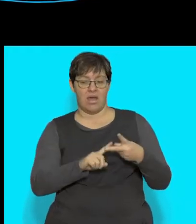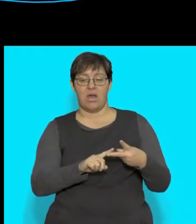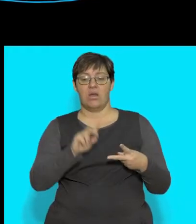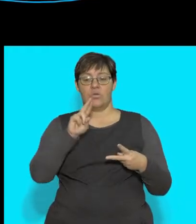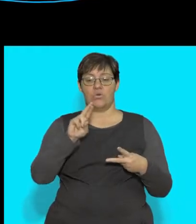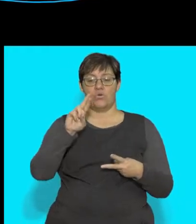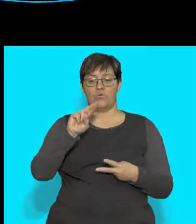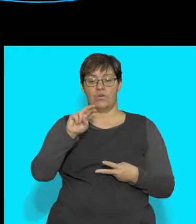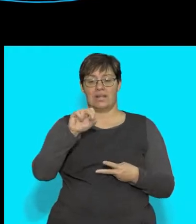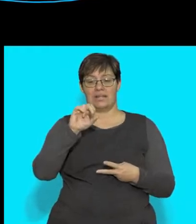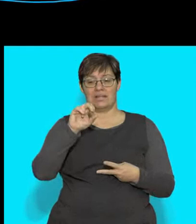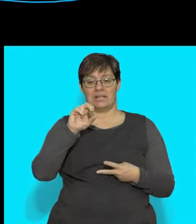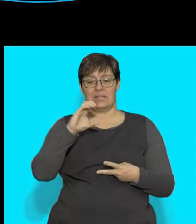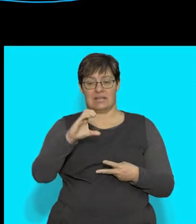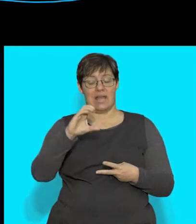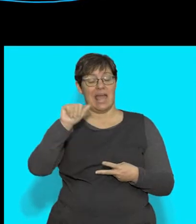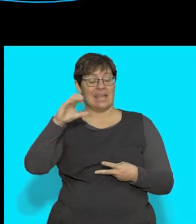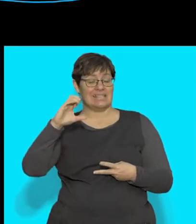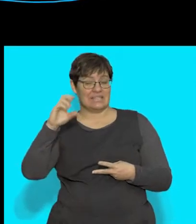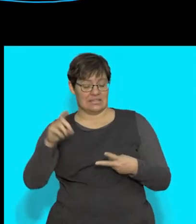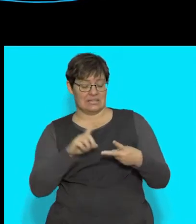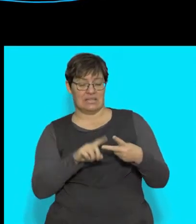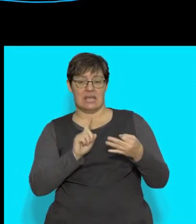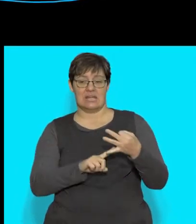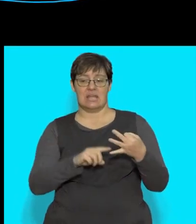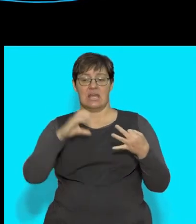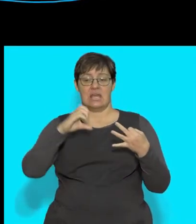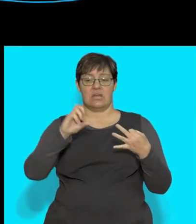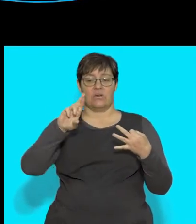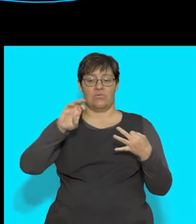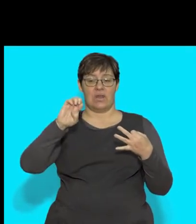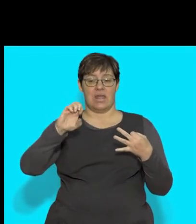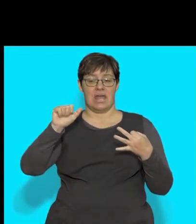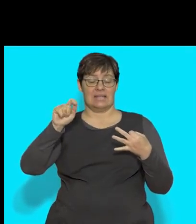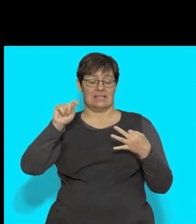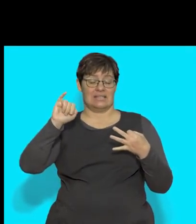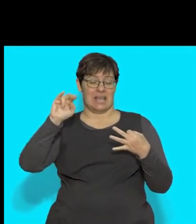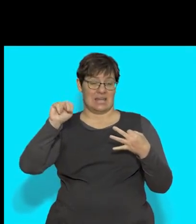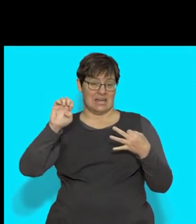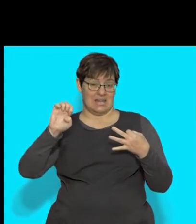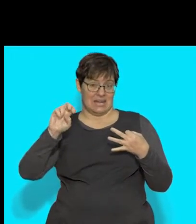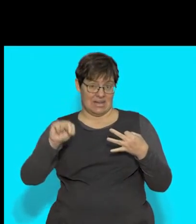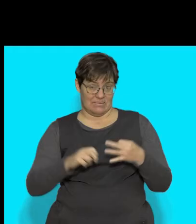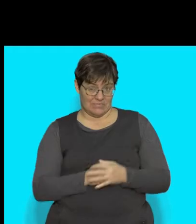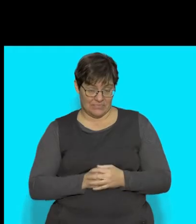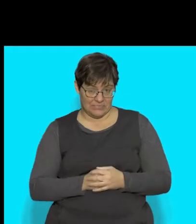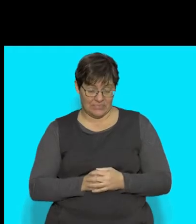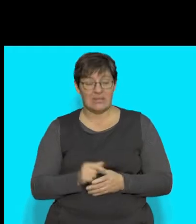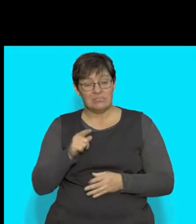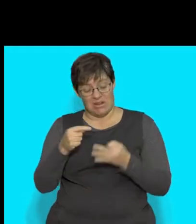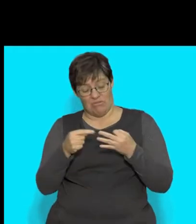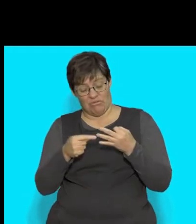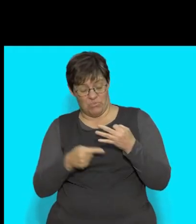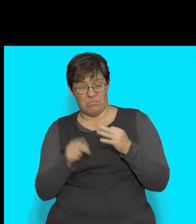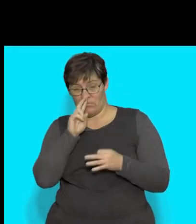creatinine. Those were the three nitrogenous wastes that we looked at. Then we looked at